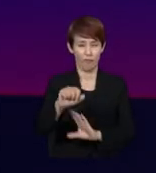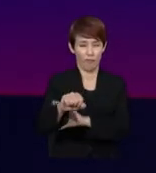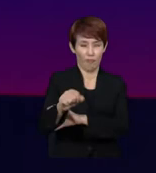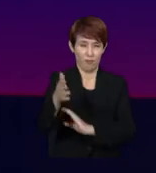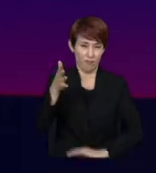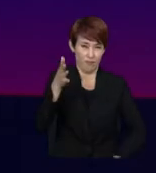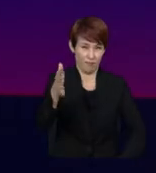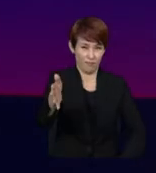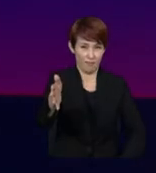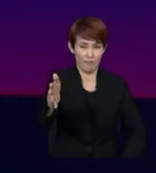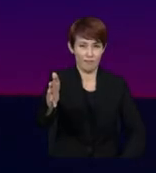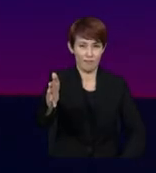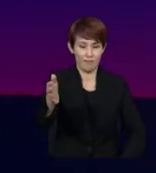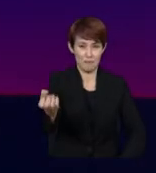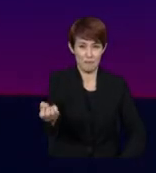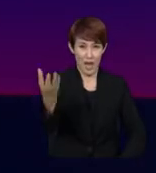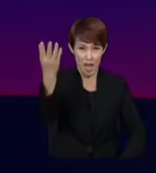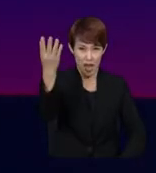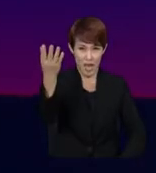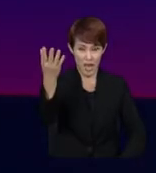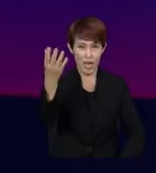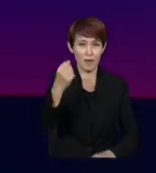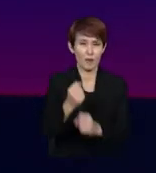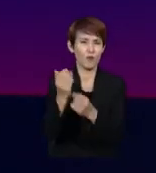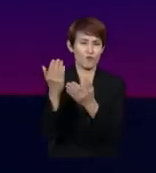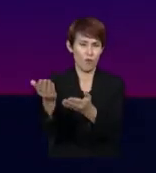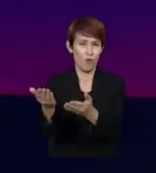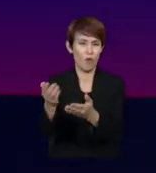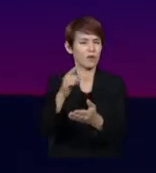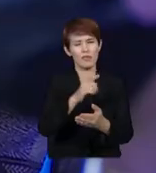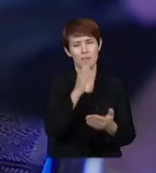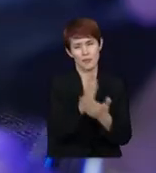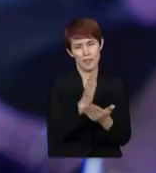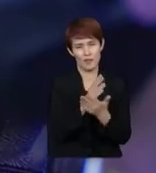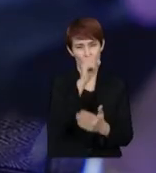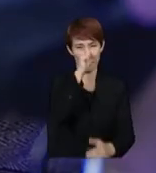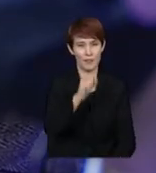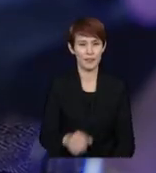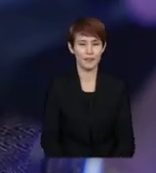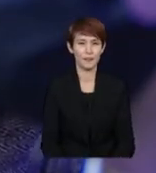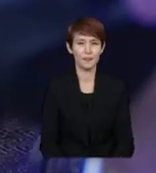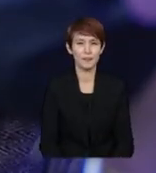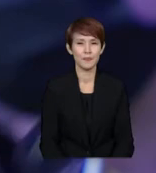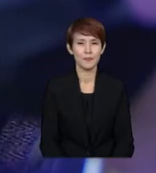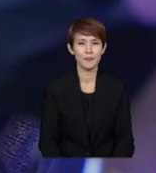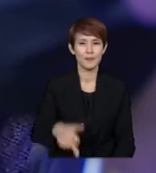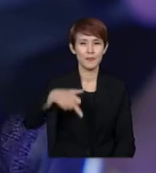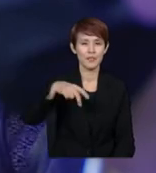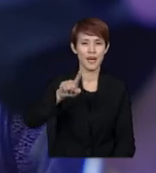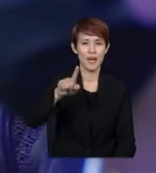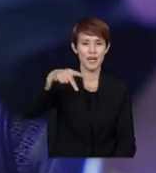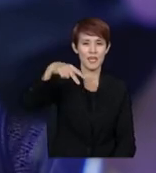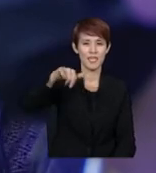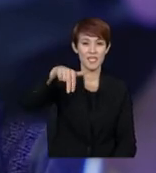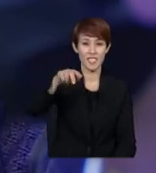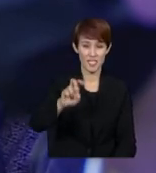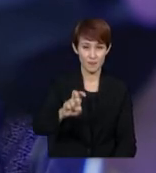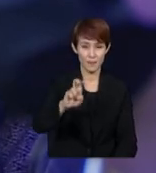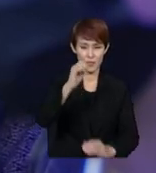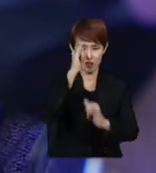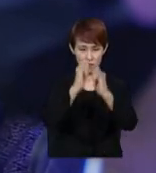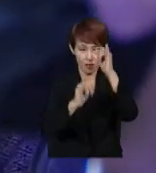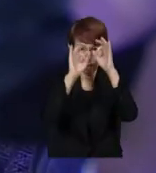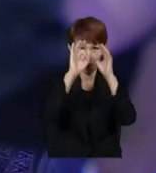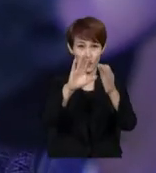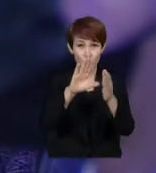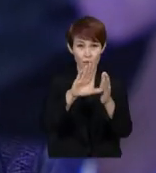countries. If you want to talk about fascism, let's not forget, very important because as you know, the anniversary of the March on Rome was just